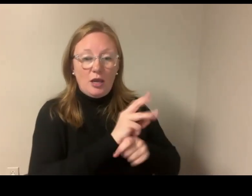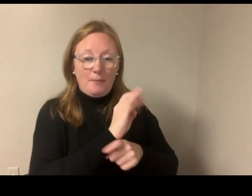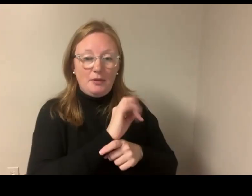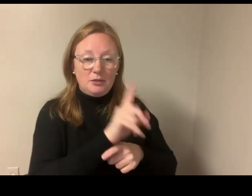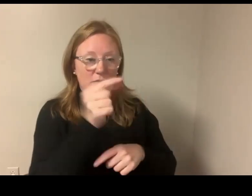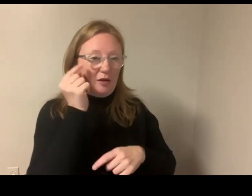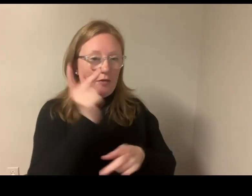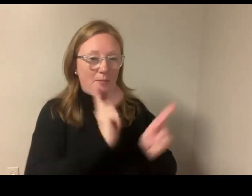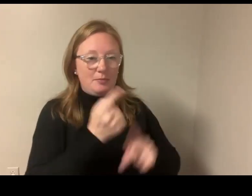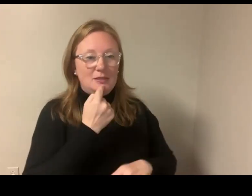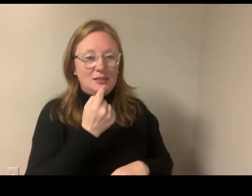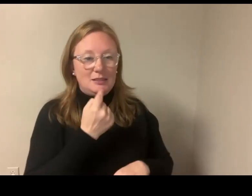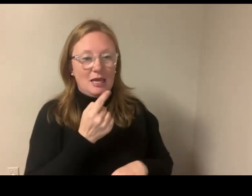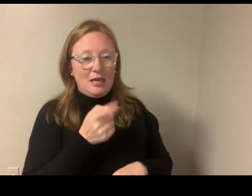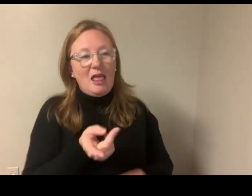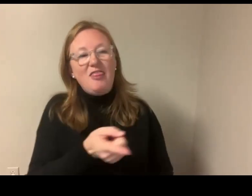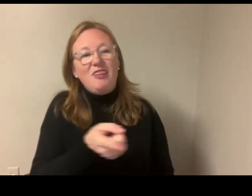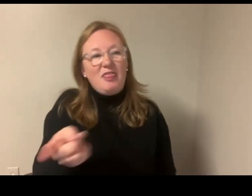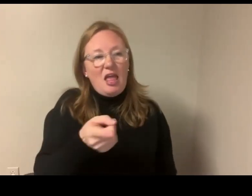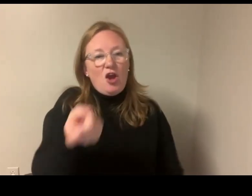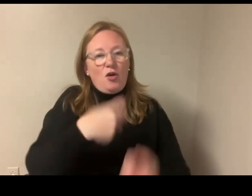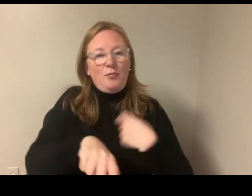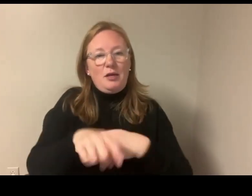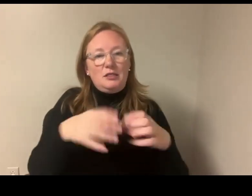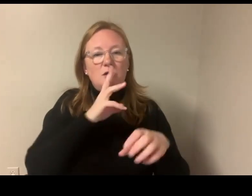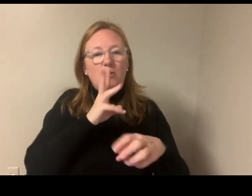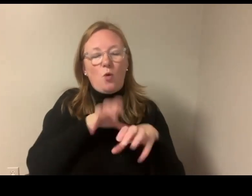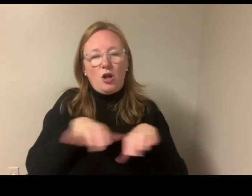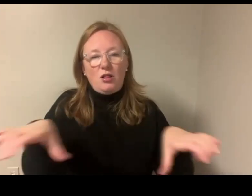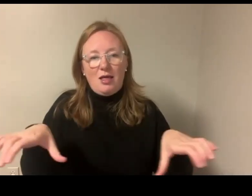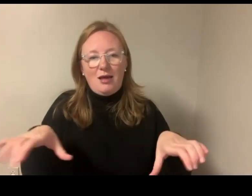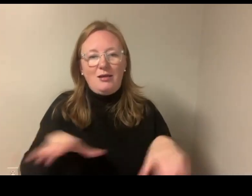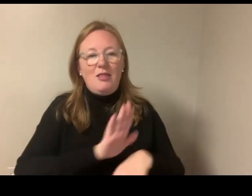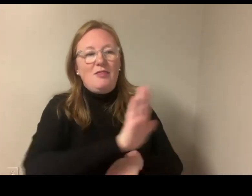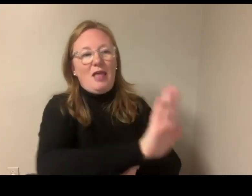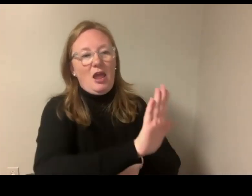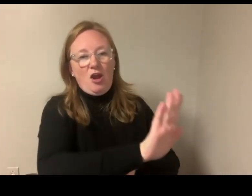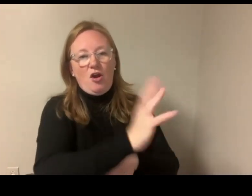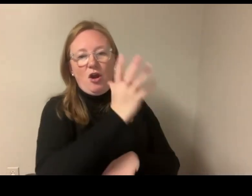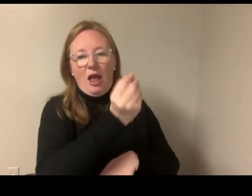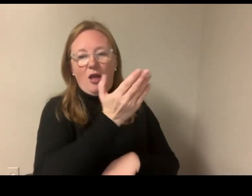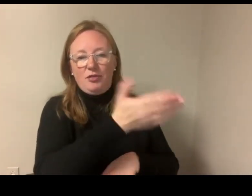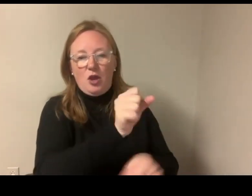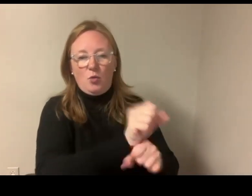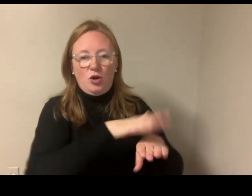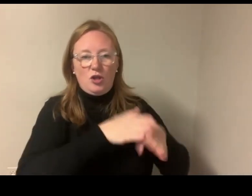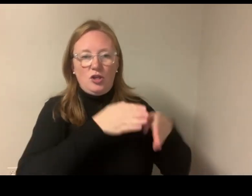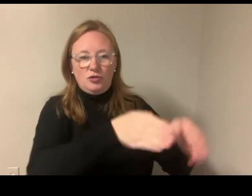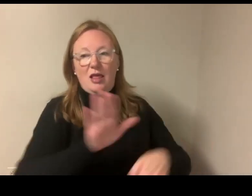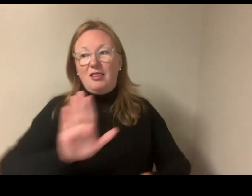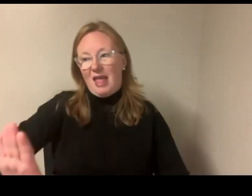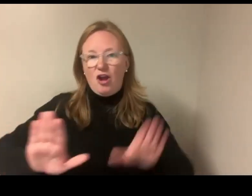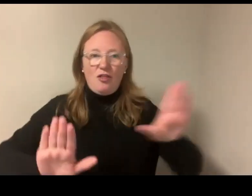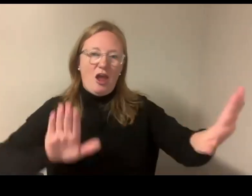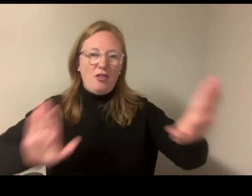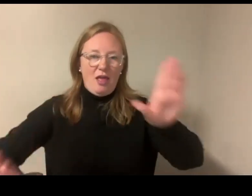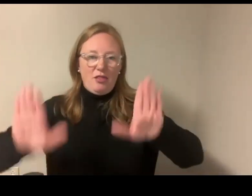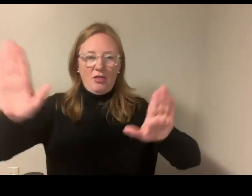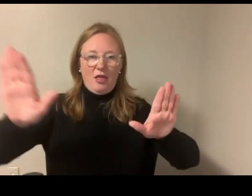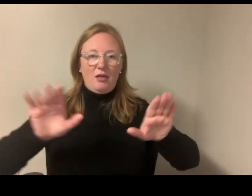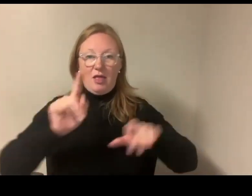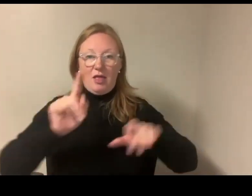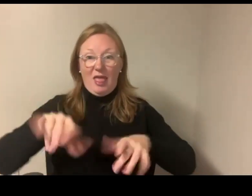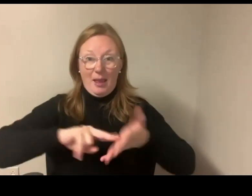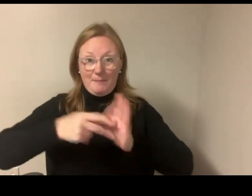say, oh, they are replacing a water line. They're, out there working in the street. They're doing this, they're doing that. The they is